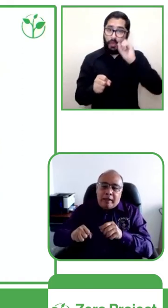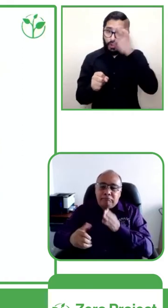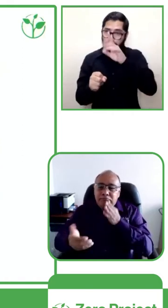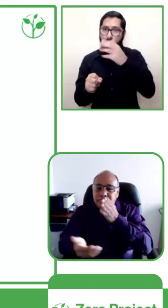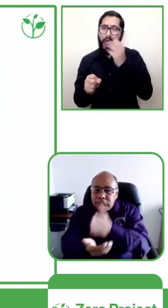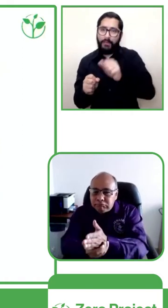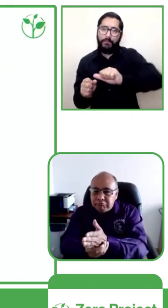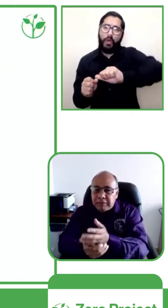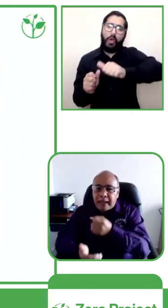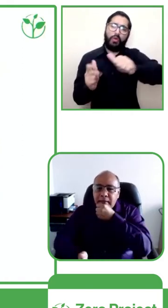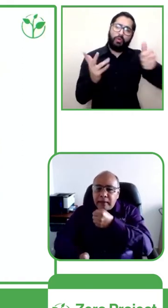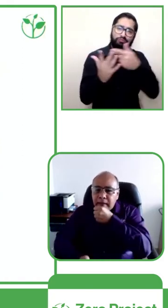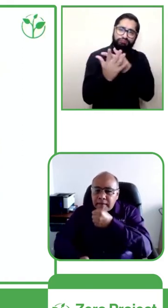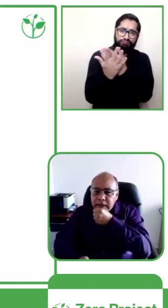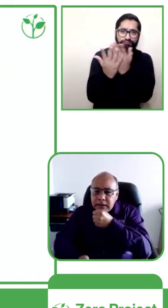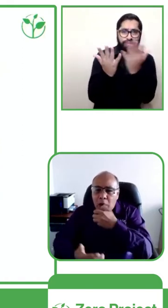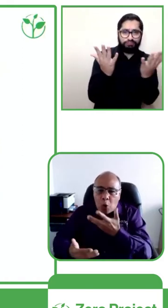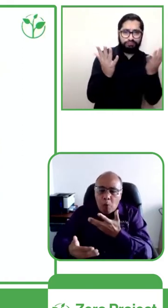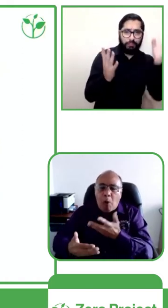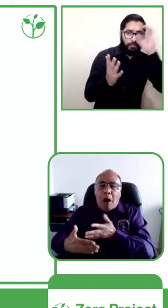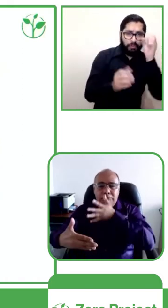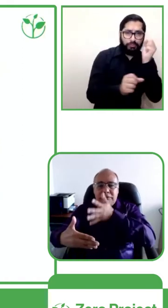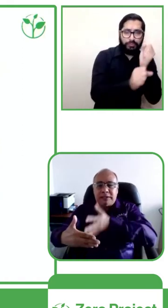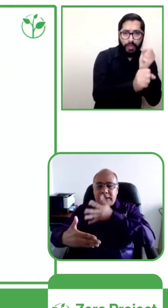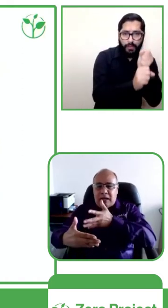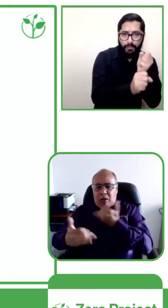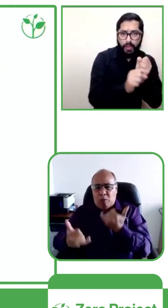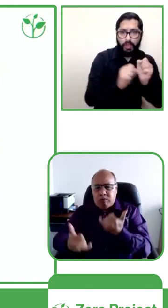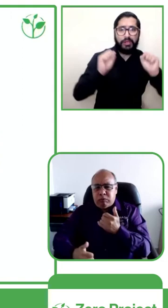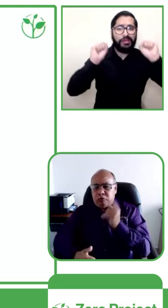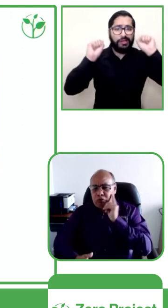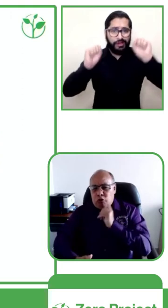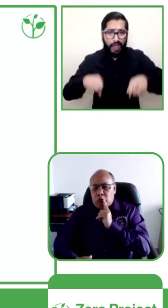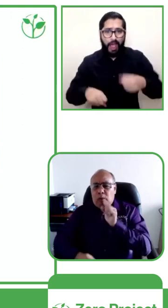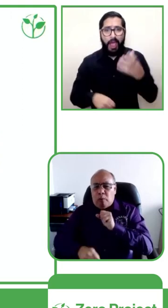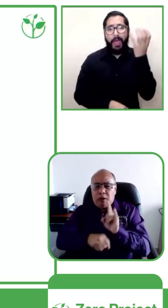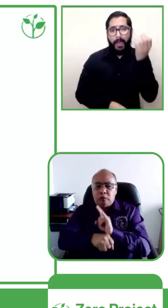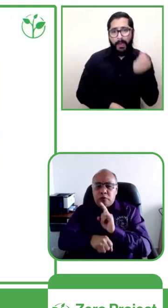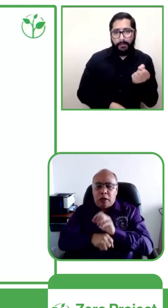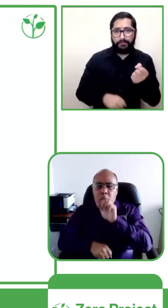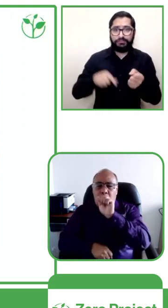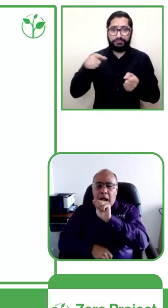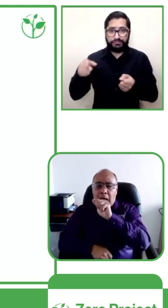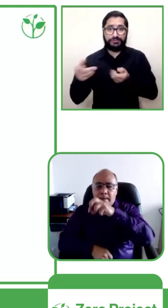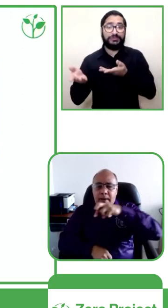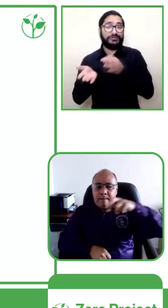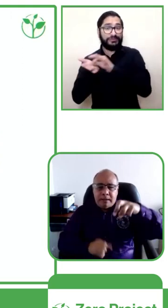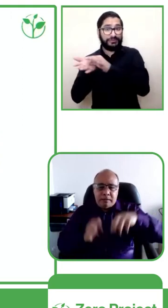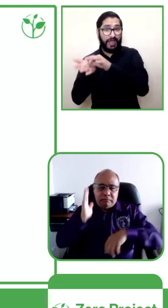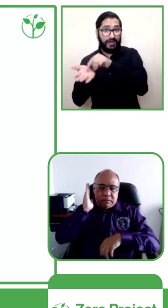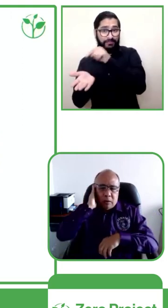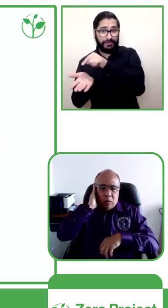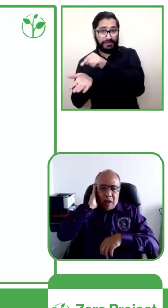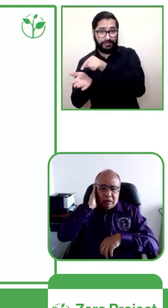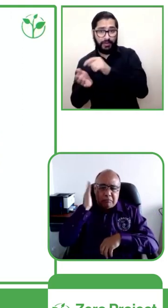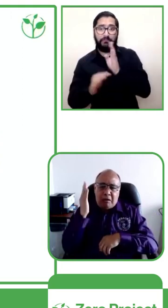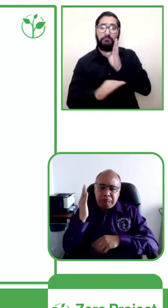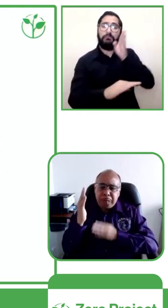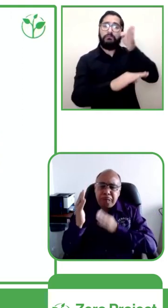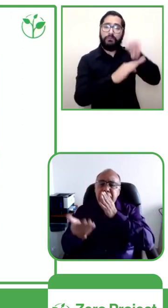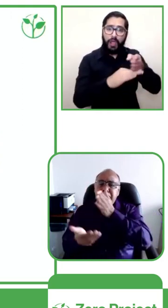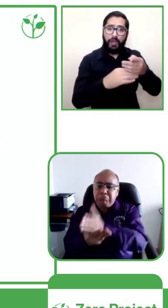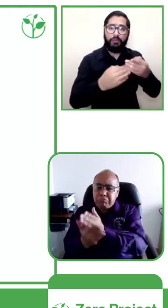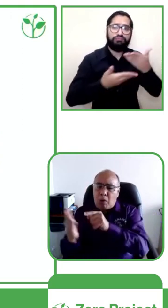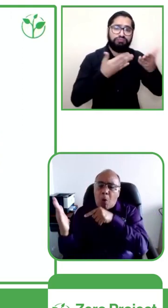are seeking a job, and they can use this service for job